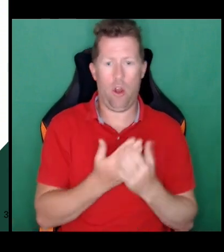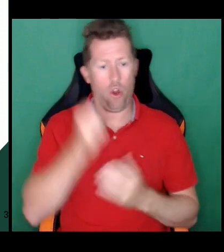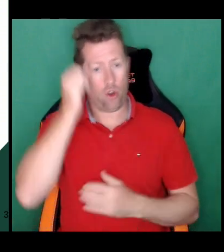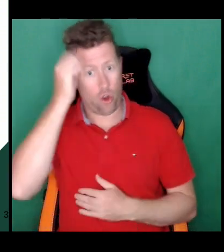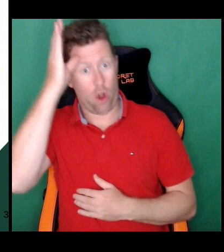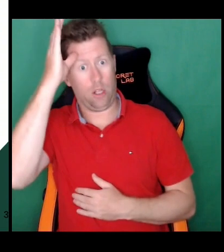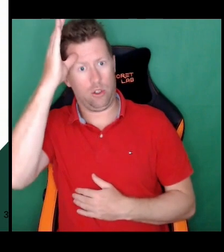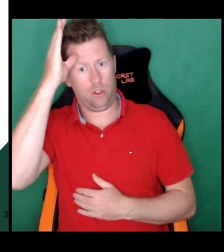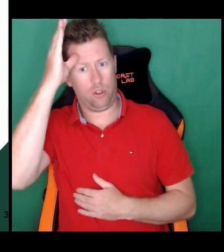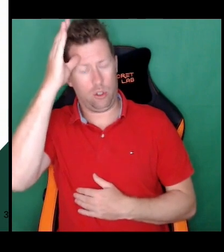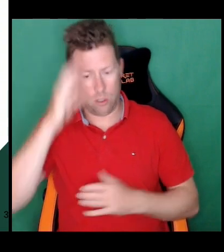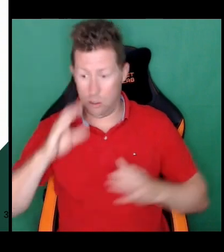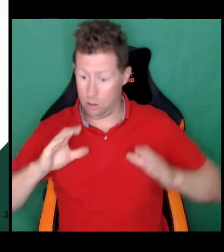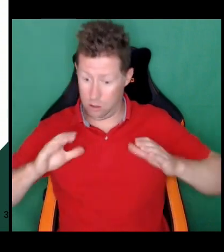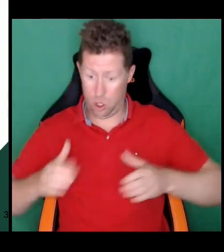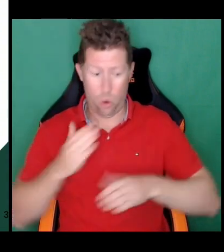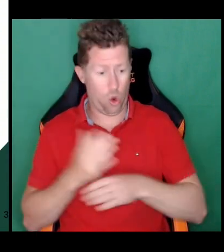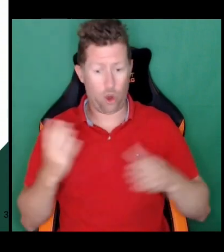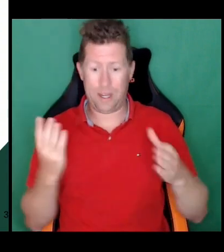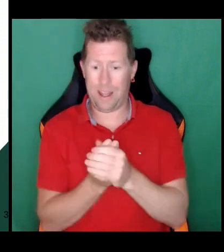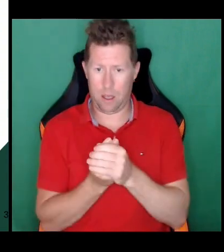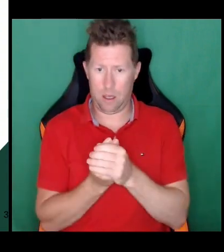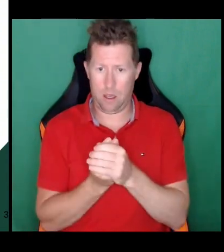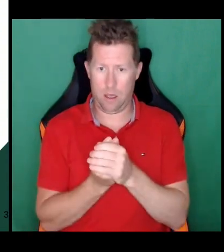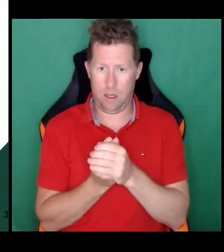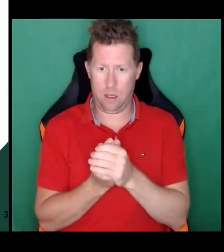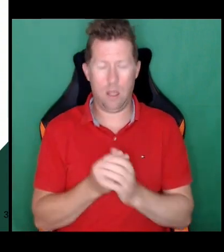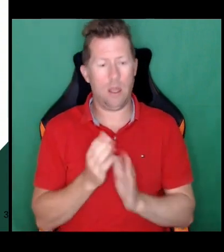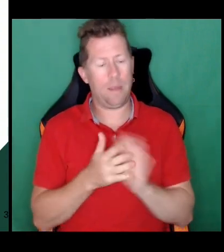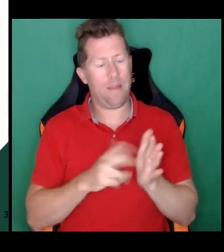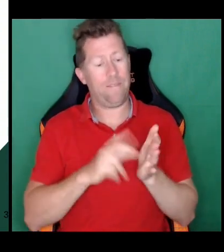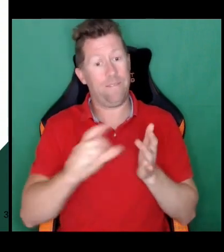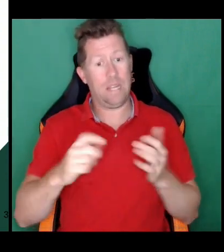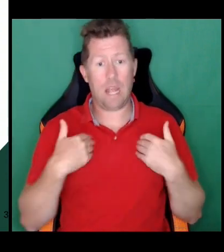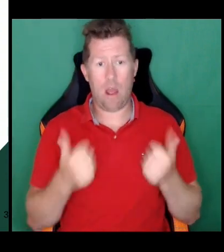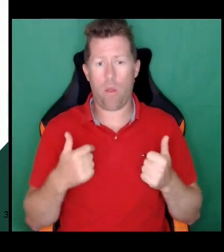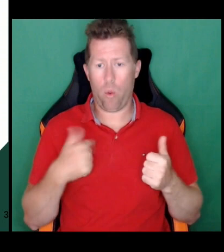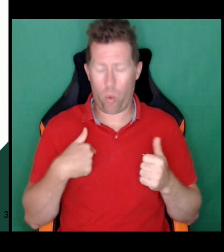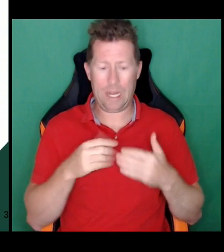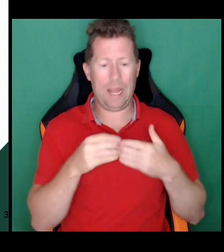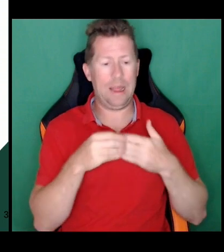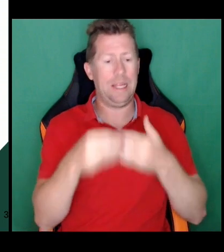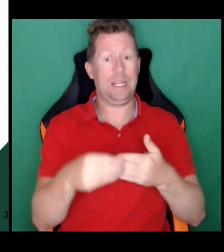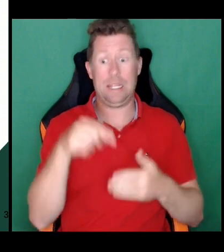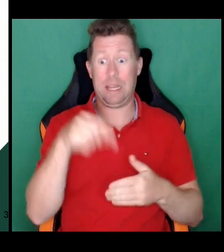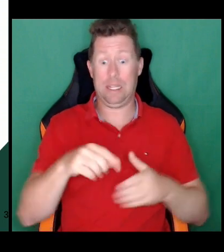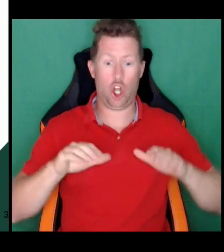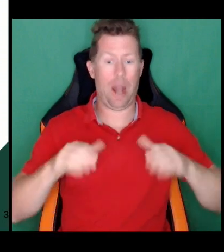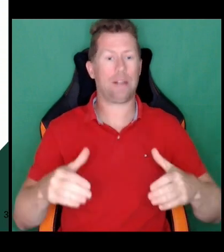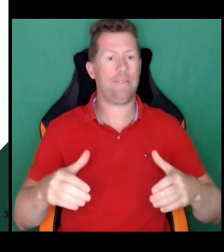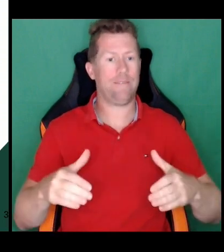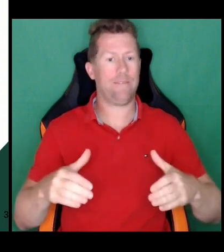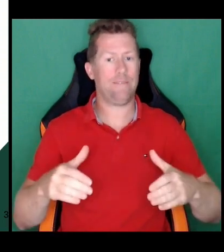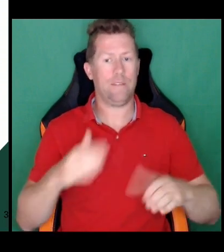harness our collective strengths. At a state level, VicHealth is leading a collective impact approach, working very closely